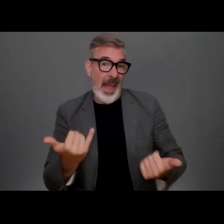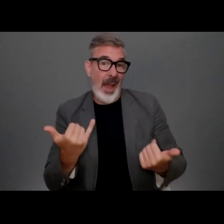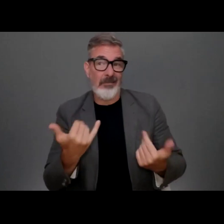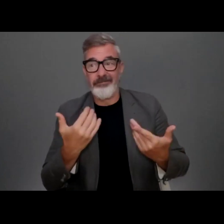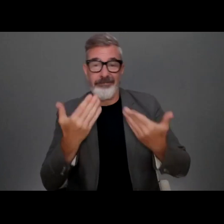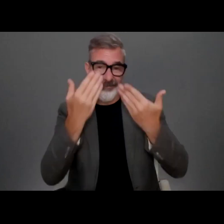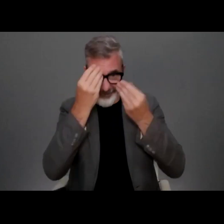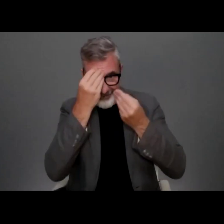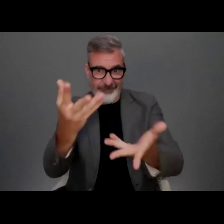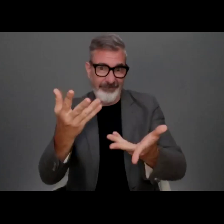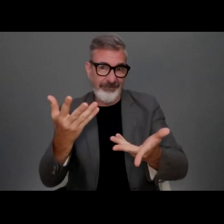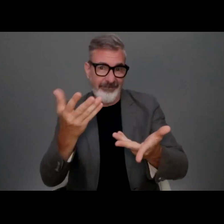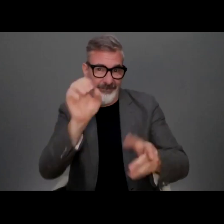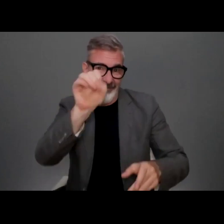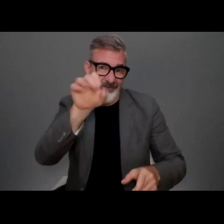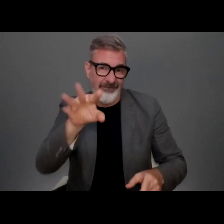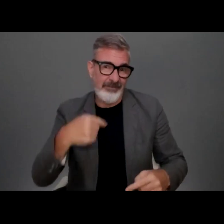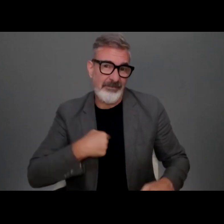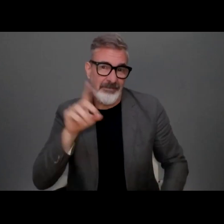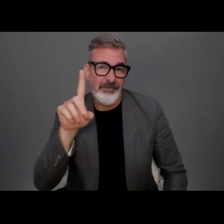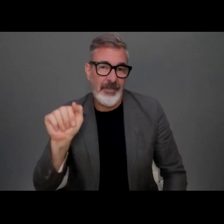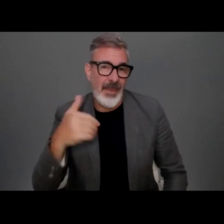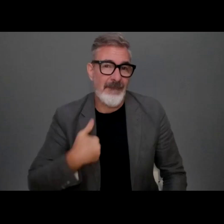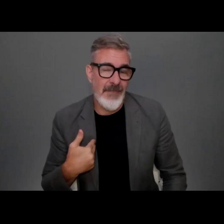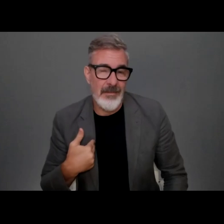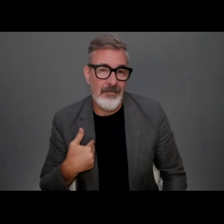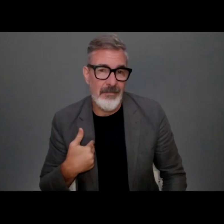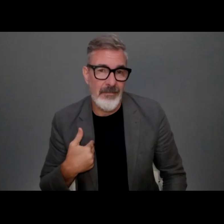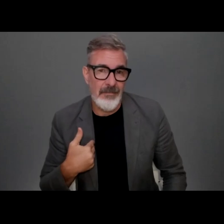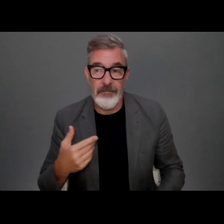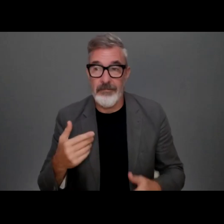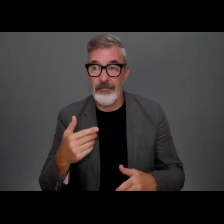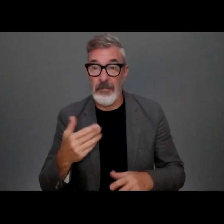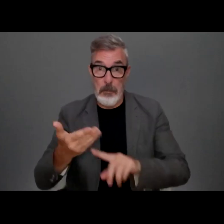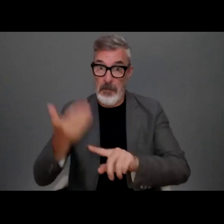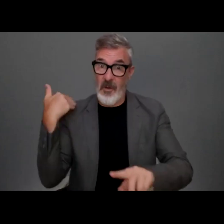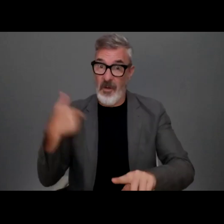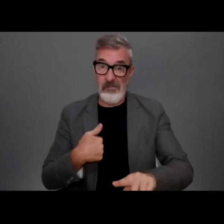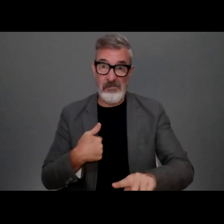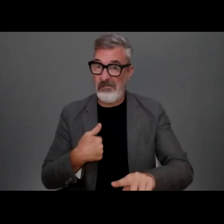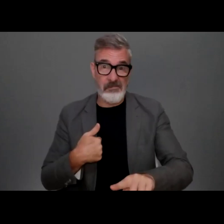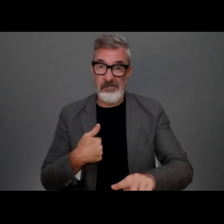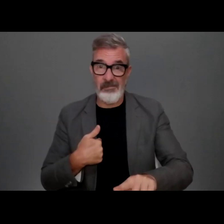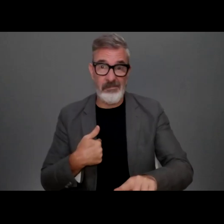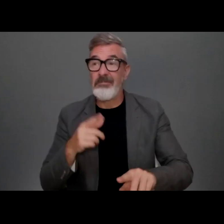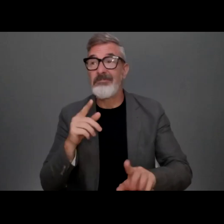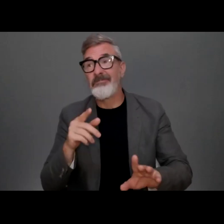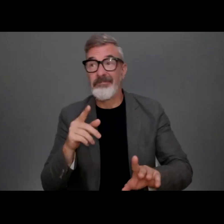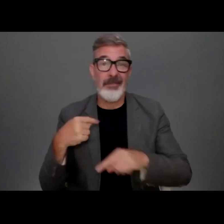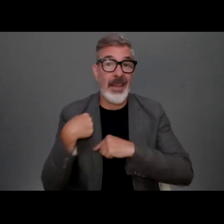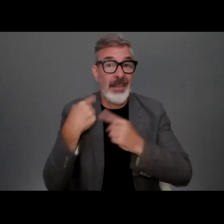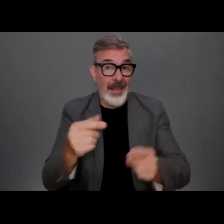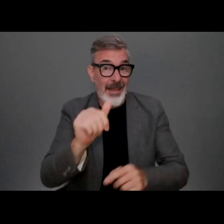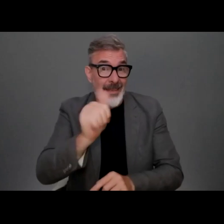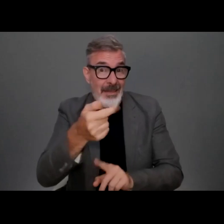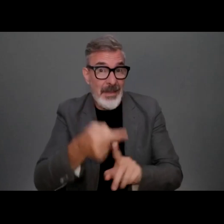reason why I've started disclosing my disability in the last, let's even just say 10 months, is